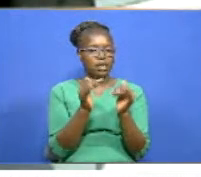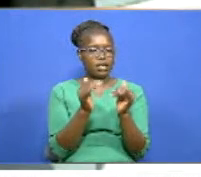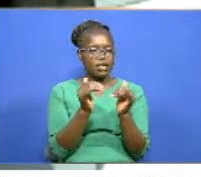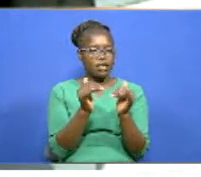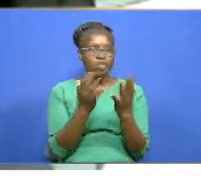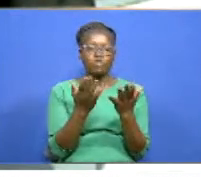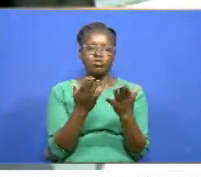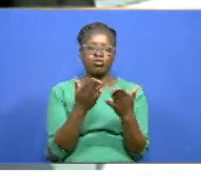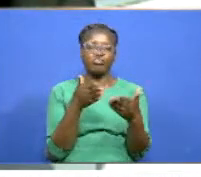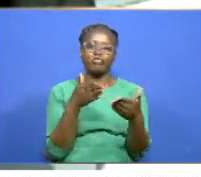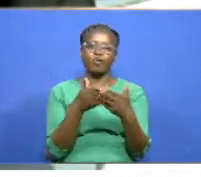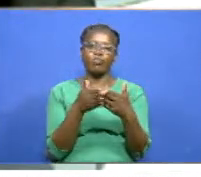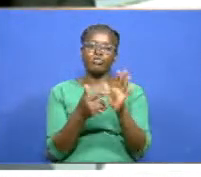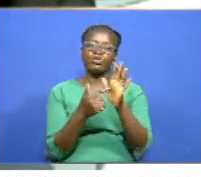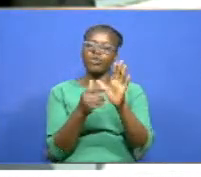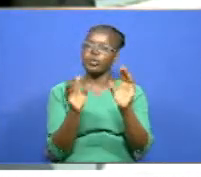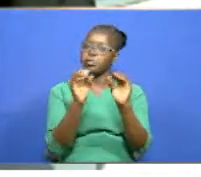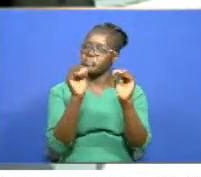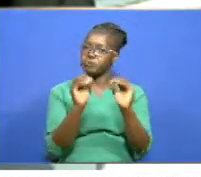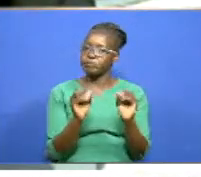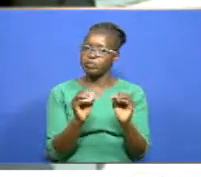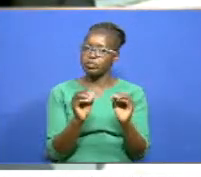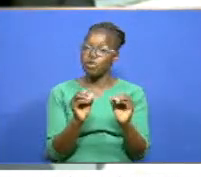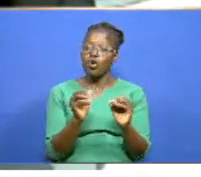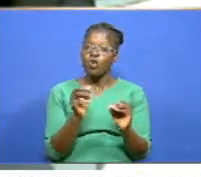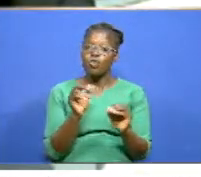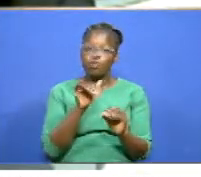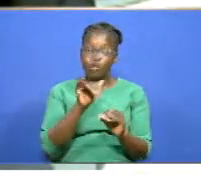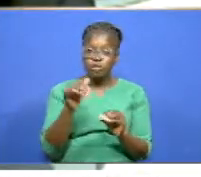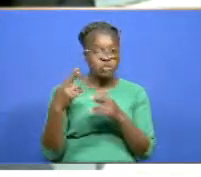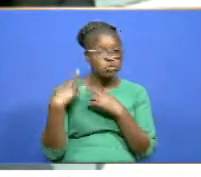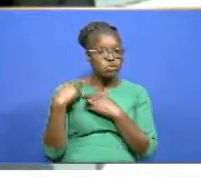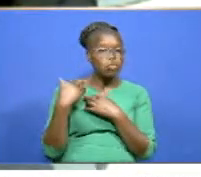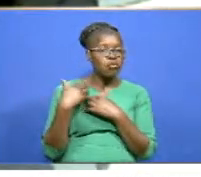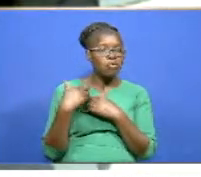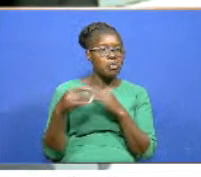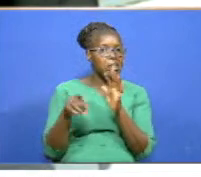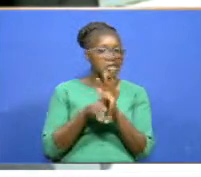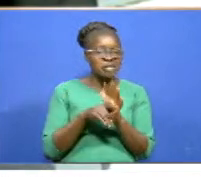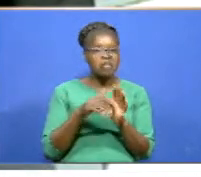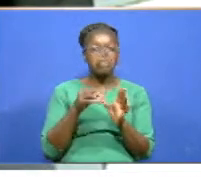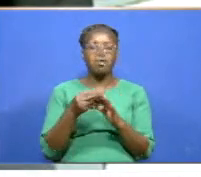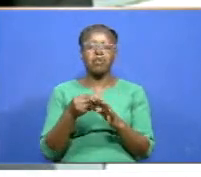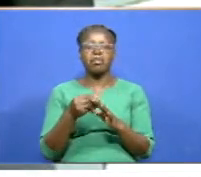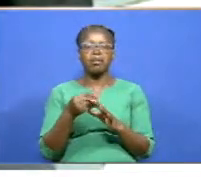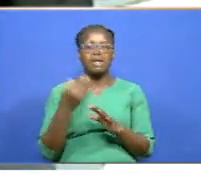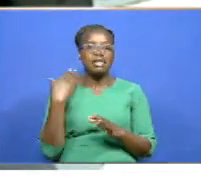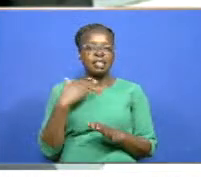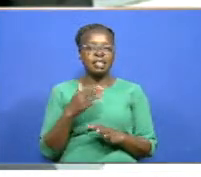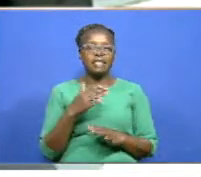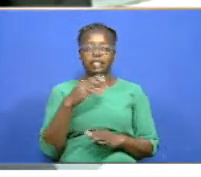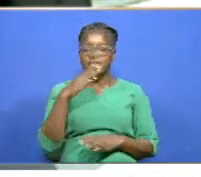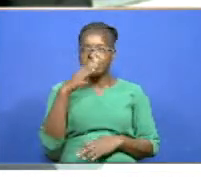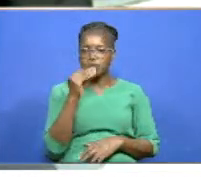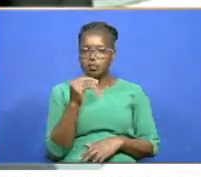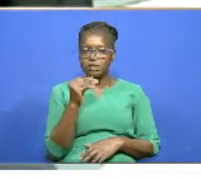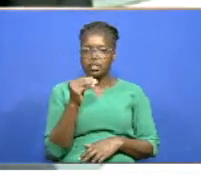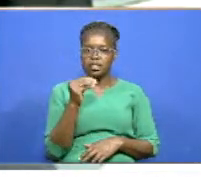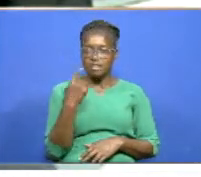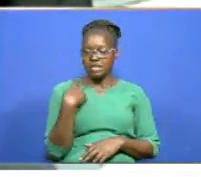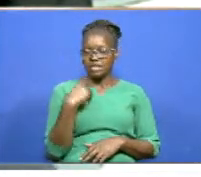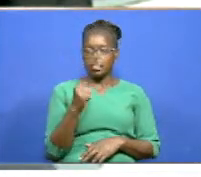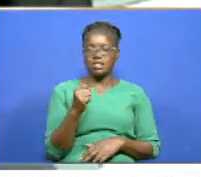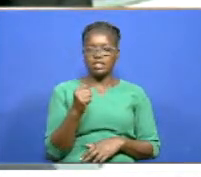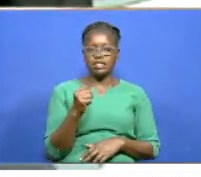propagate hate. And I remember a couple of weeks we had Danvas Makori, who is a commissioner